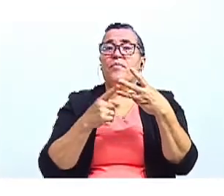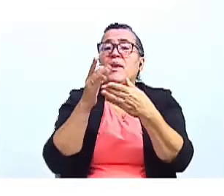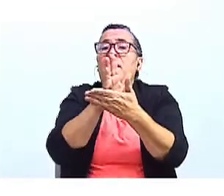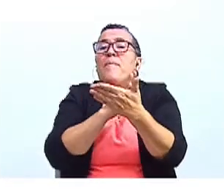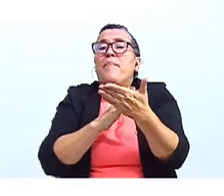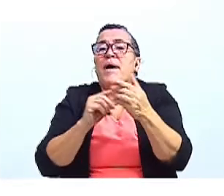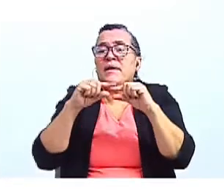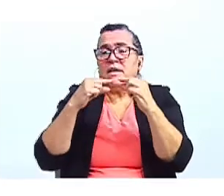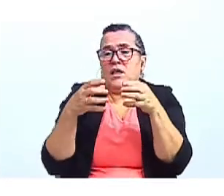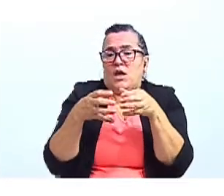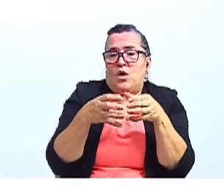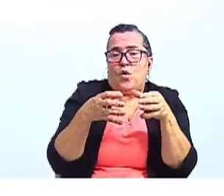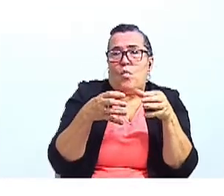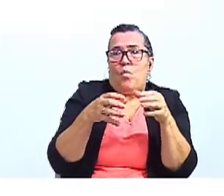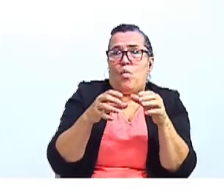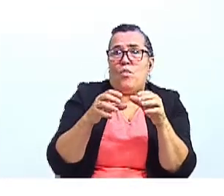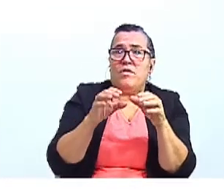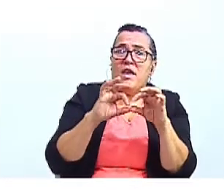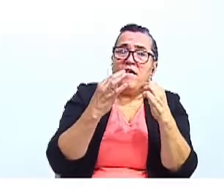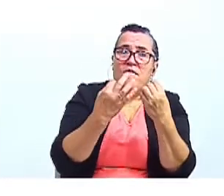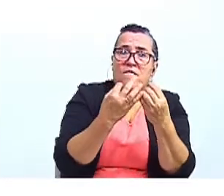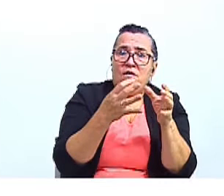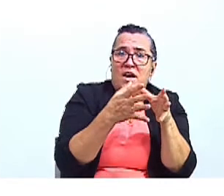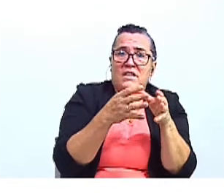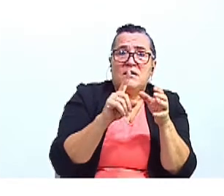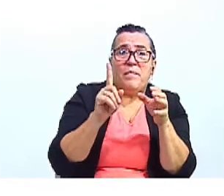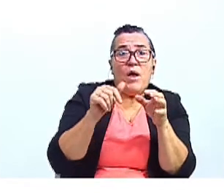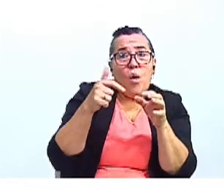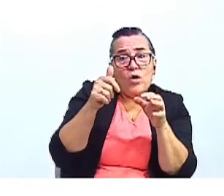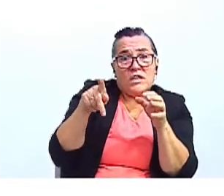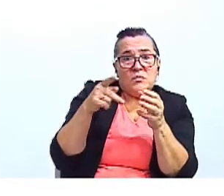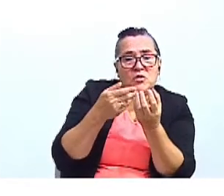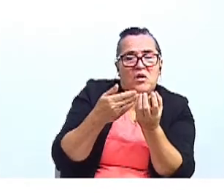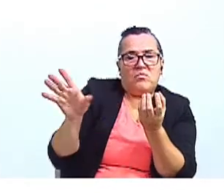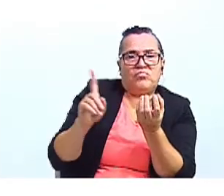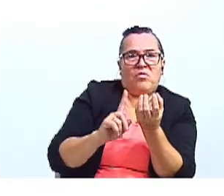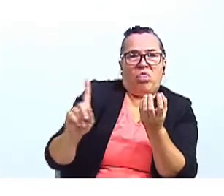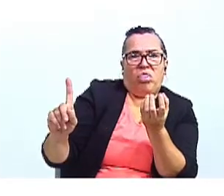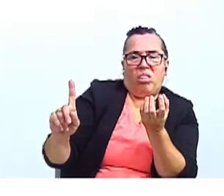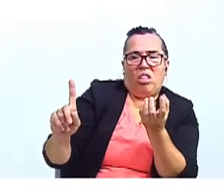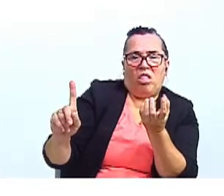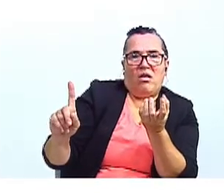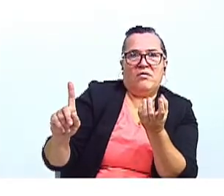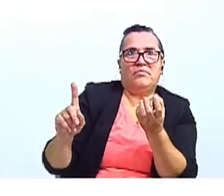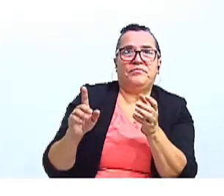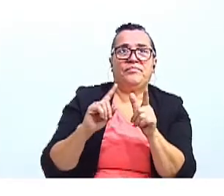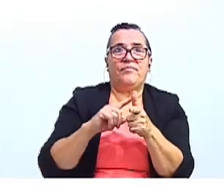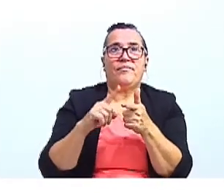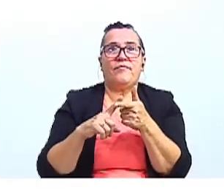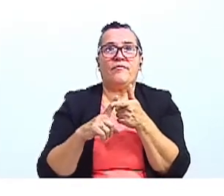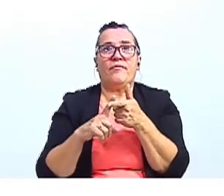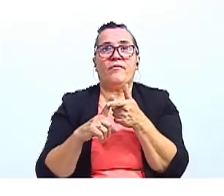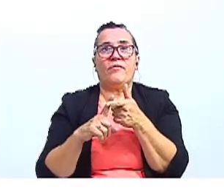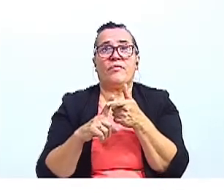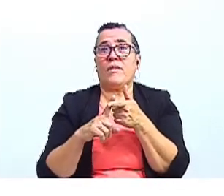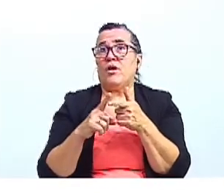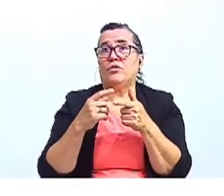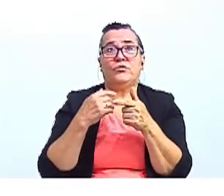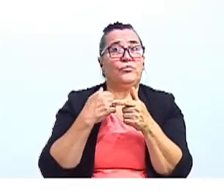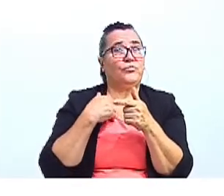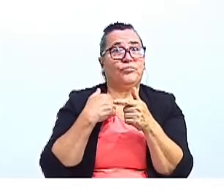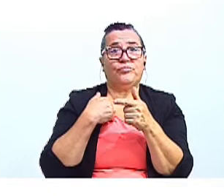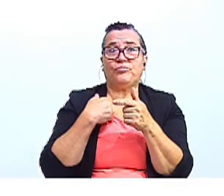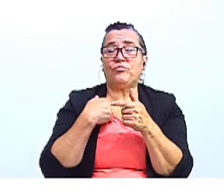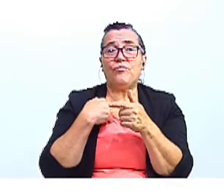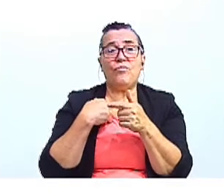of friends that leave other kids out on purpose. Next, it is not taking someone